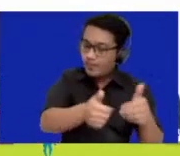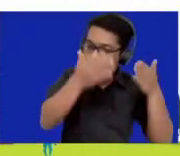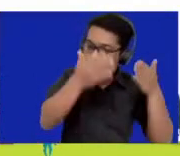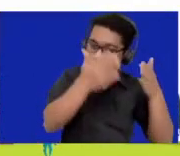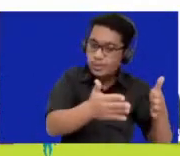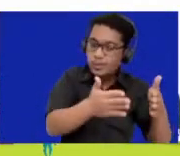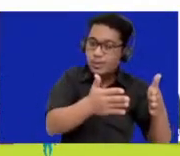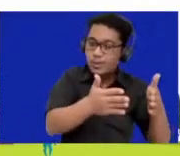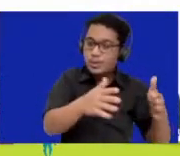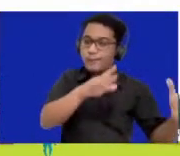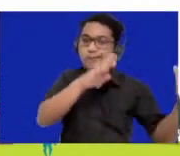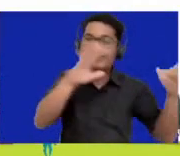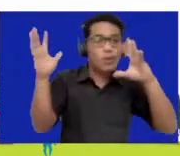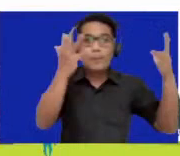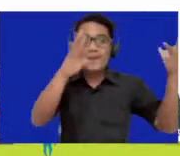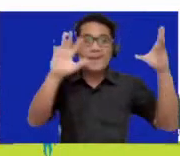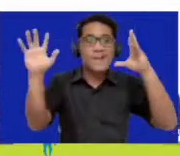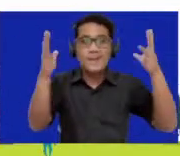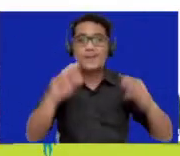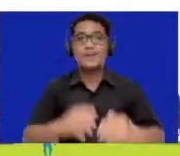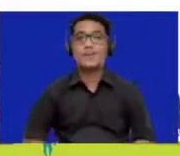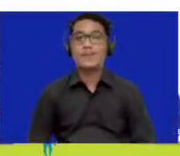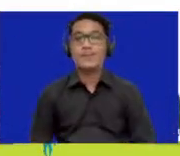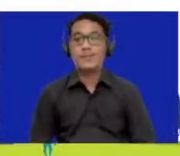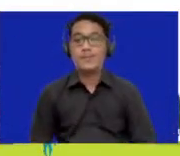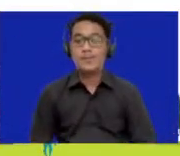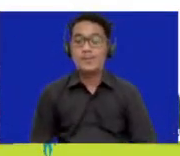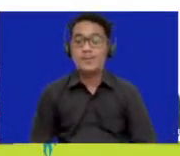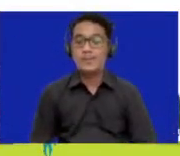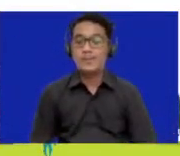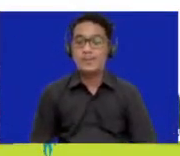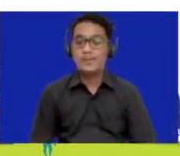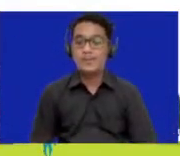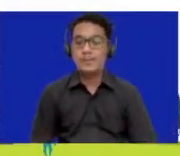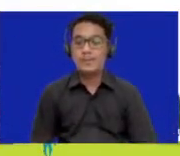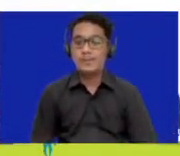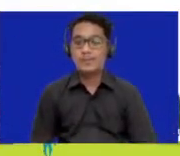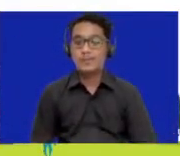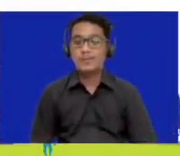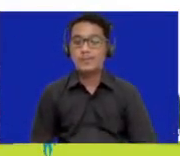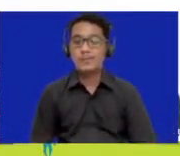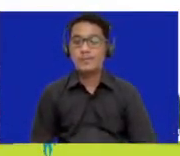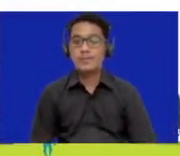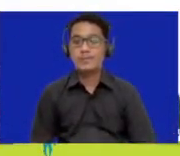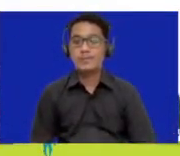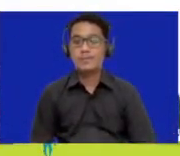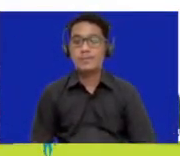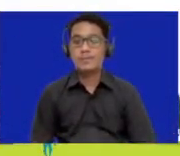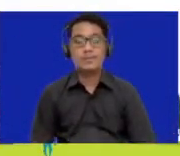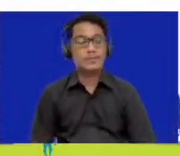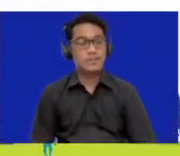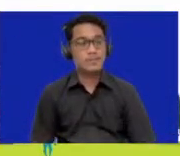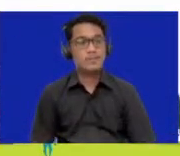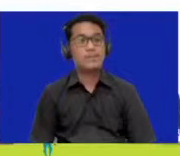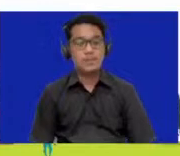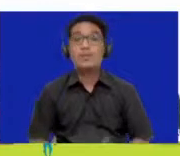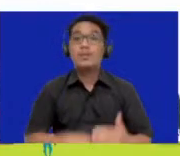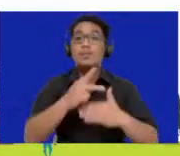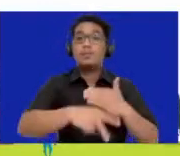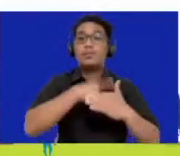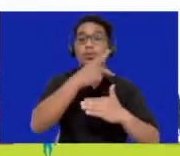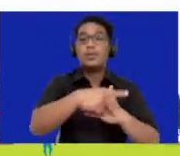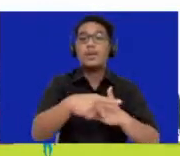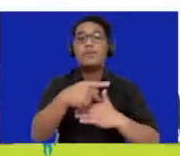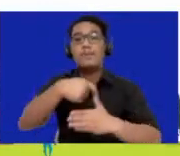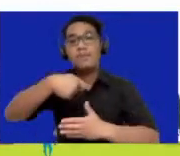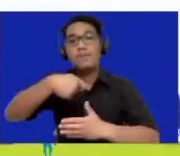drill, stage drama, and folk songs. WP also provided training to the selected youth volunteers on